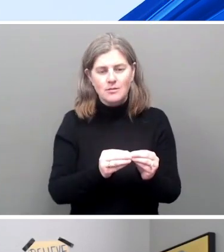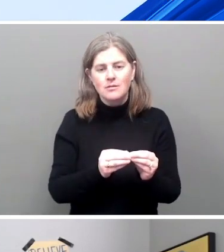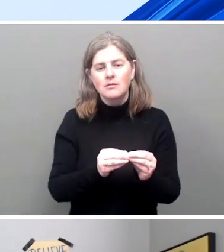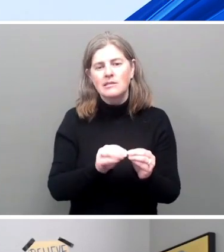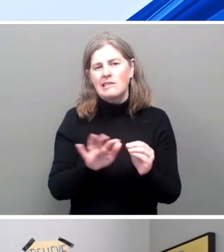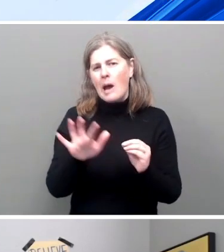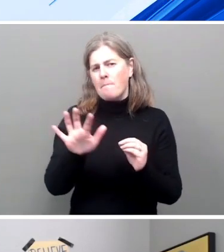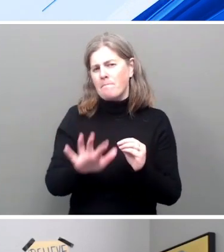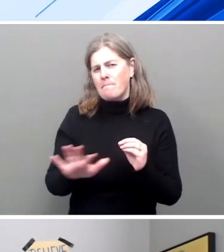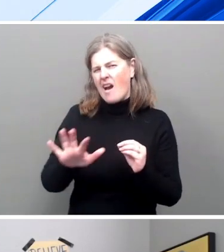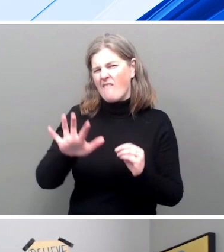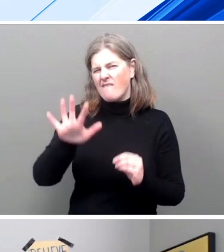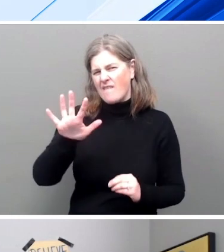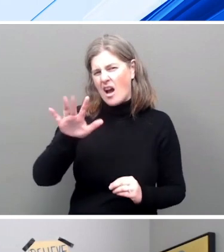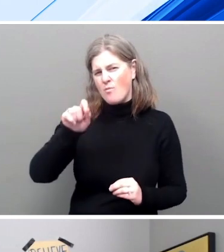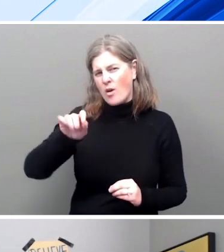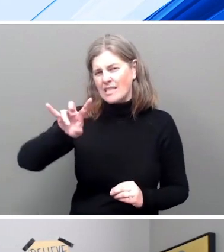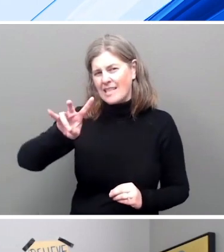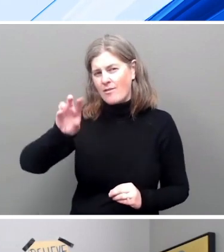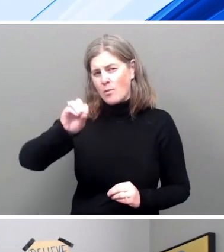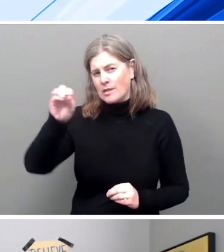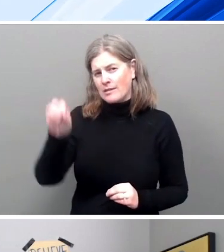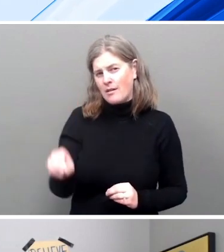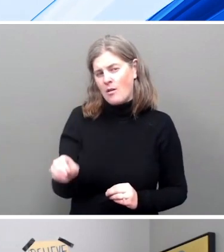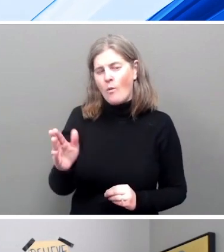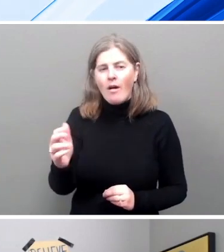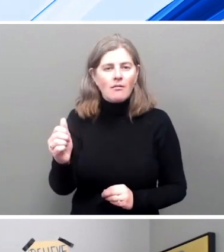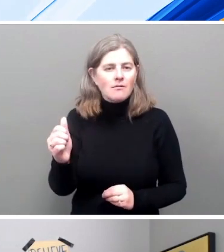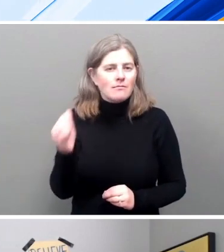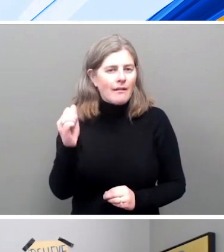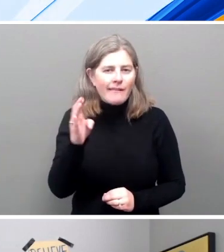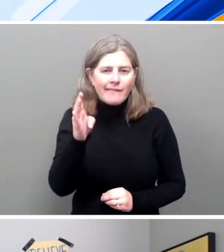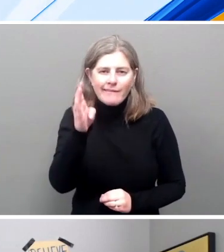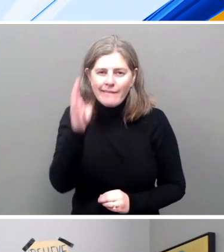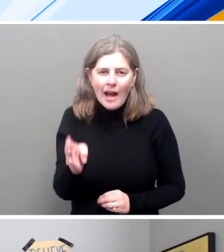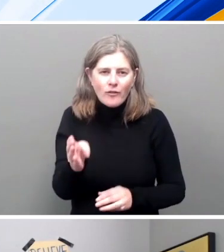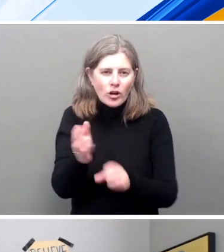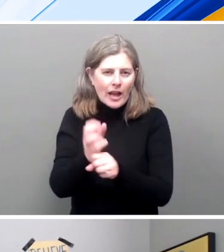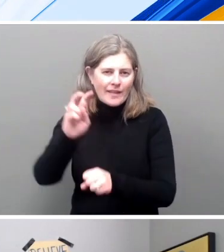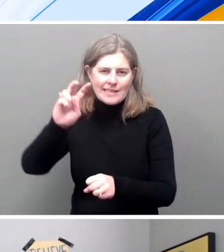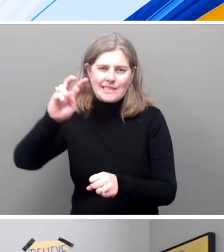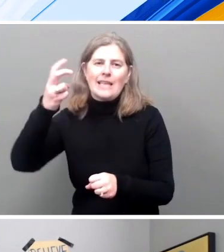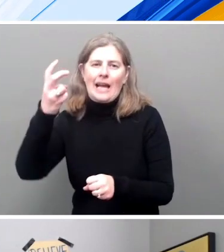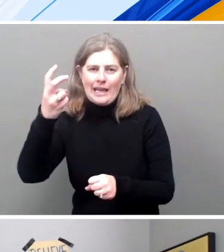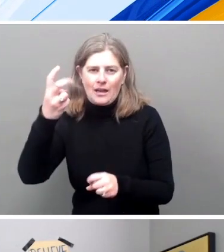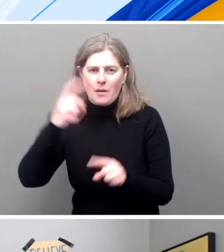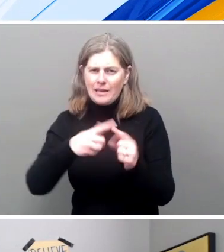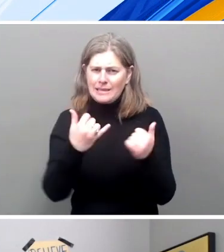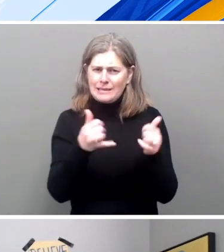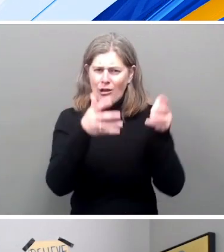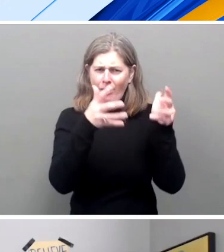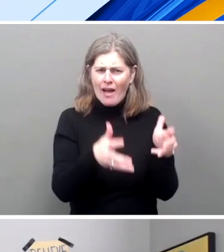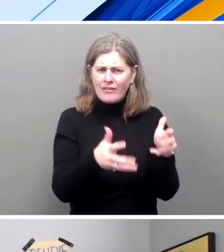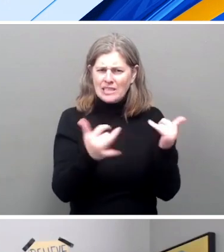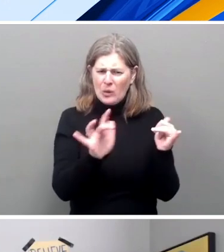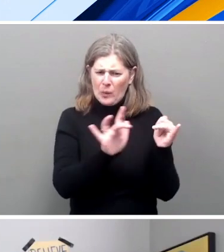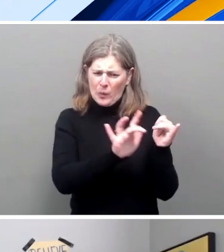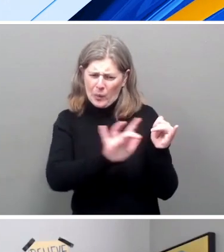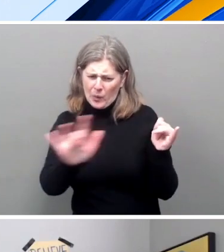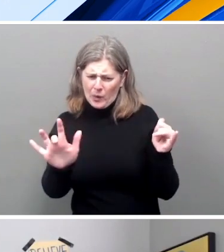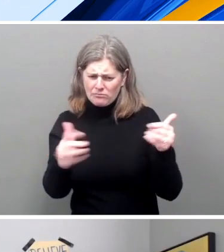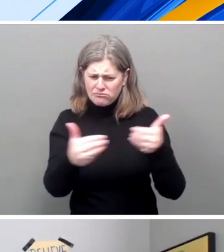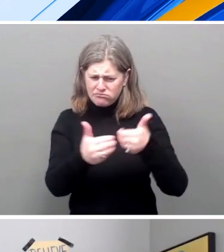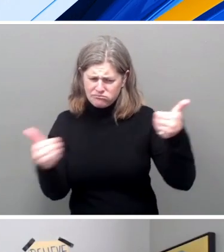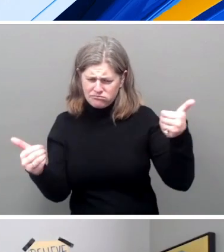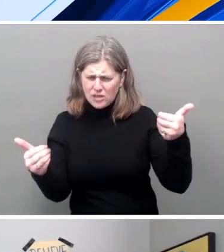about 5.7% of people will never get the follow-up vaccine, but that still leaves a big gap. And so we're in the process